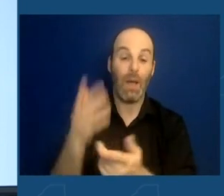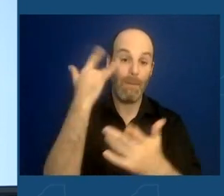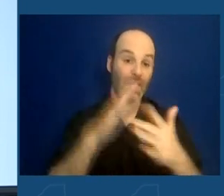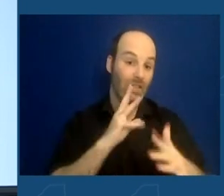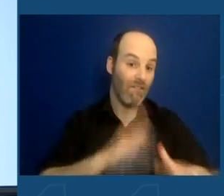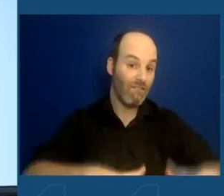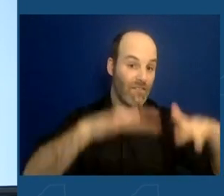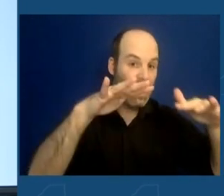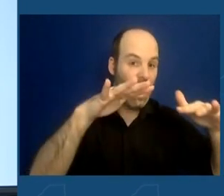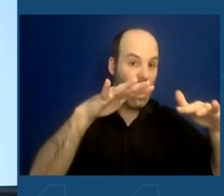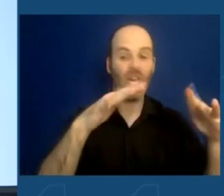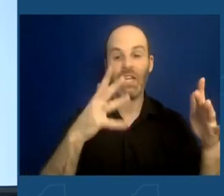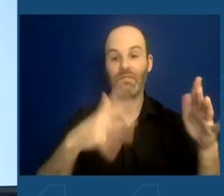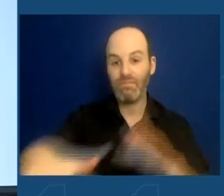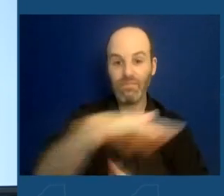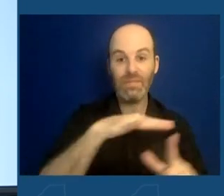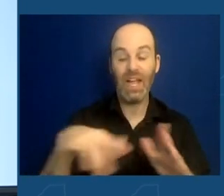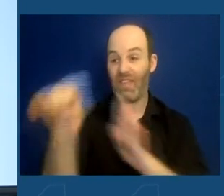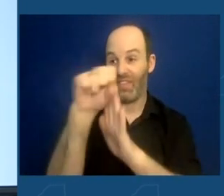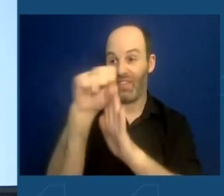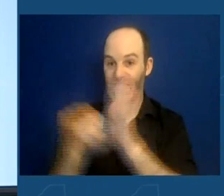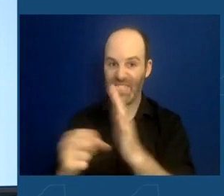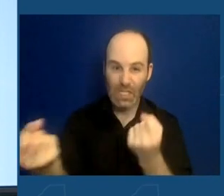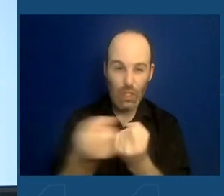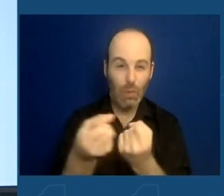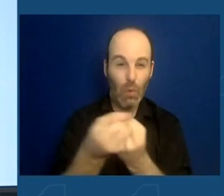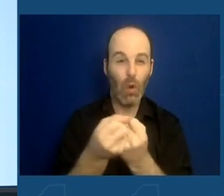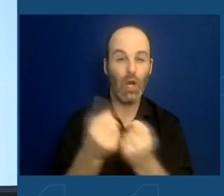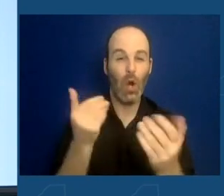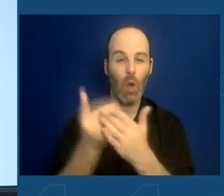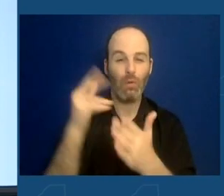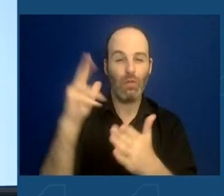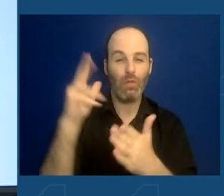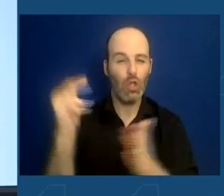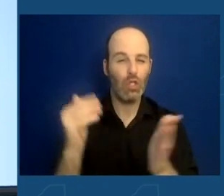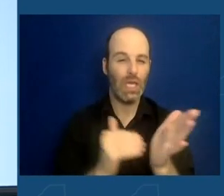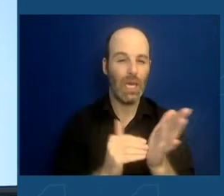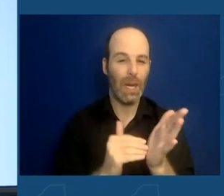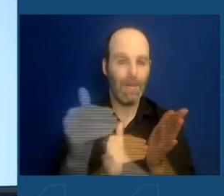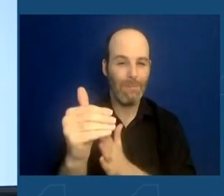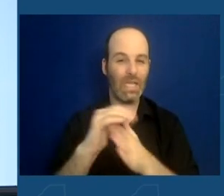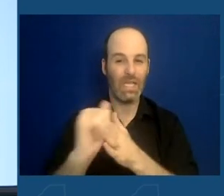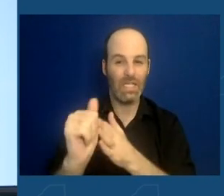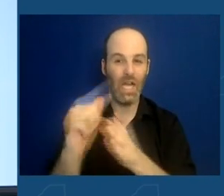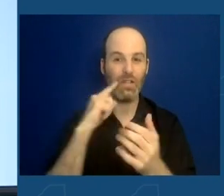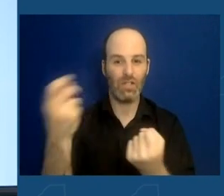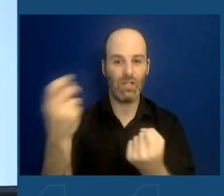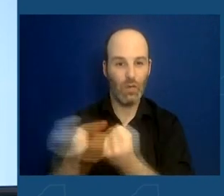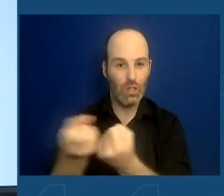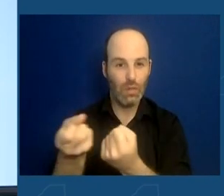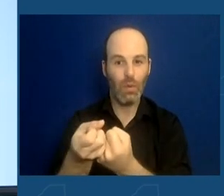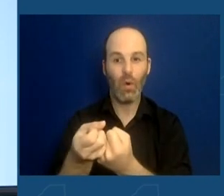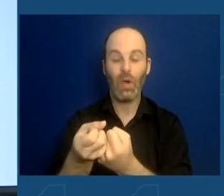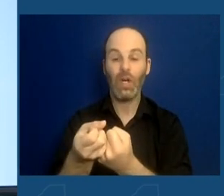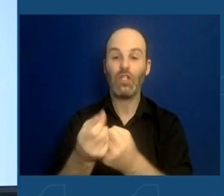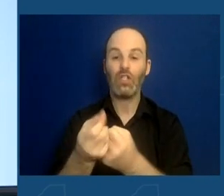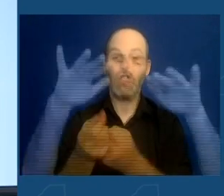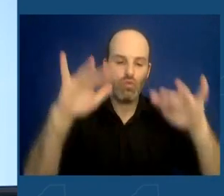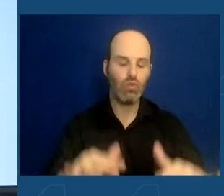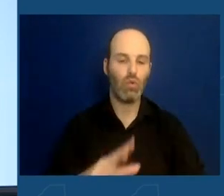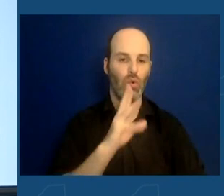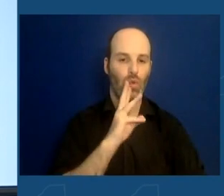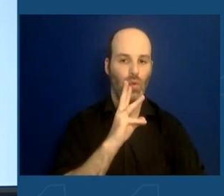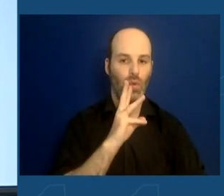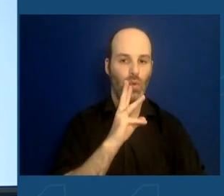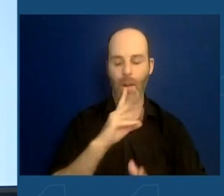lake. The state stepped up with almost $13 million in grant funding to mitigate the floods, but also improve our waterfront. We're going to go check out